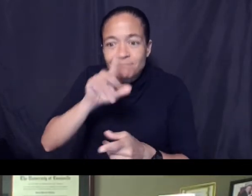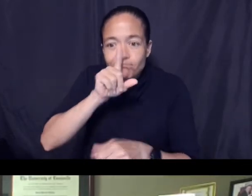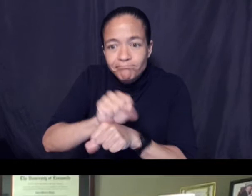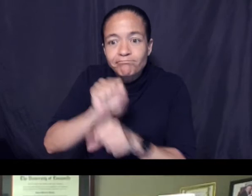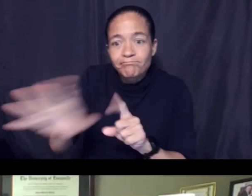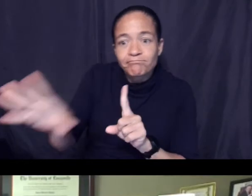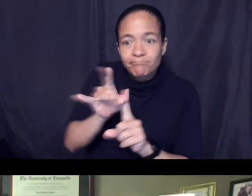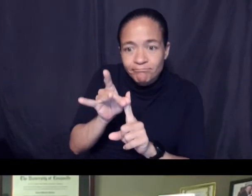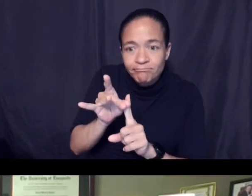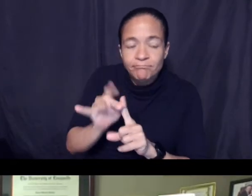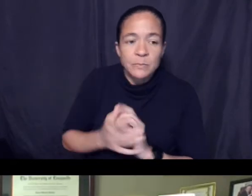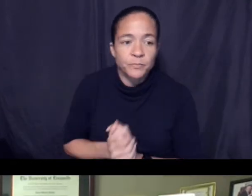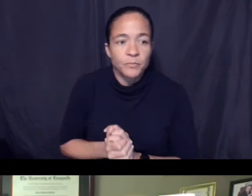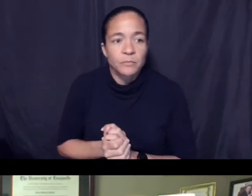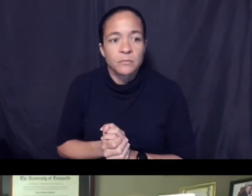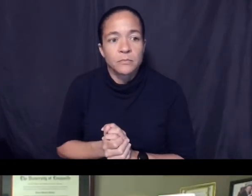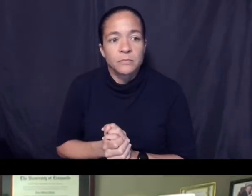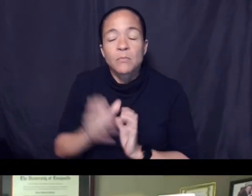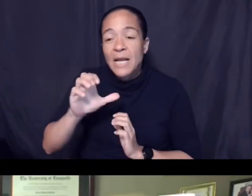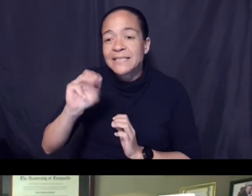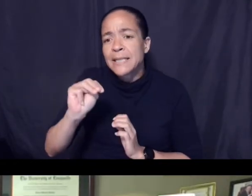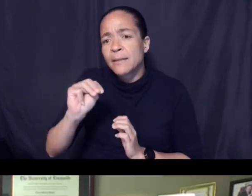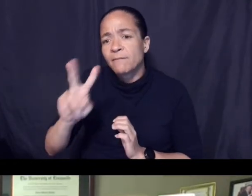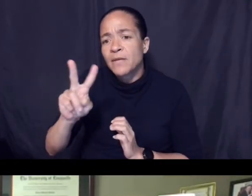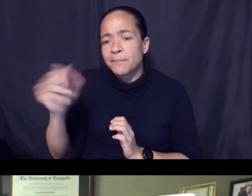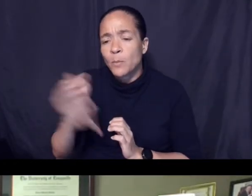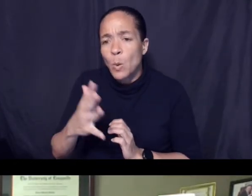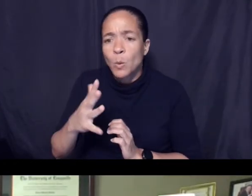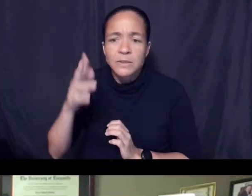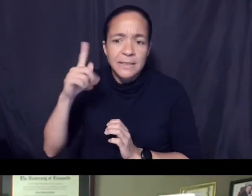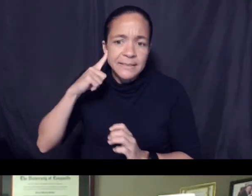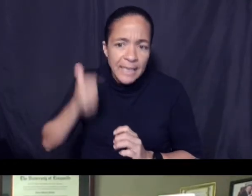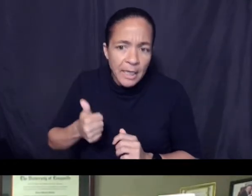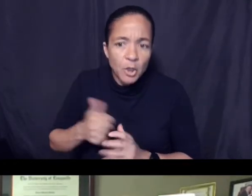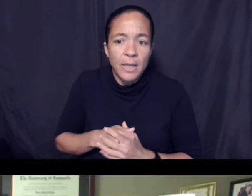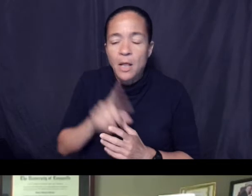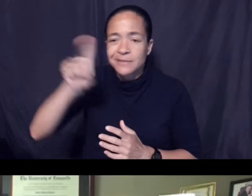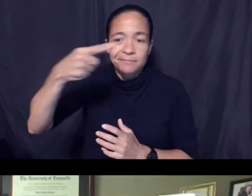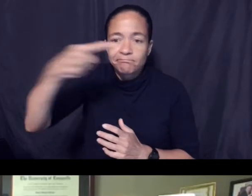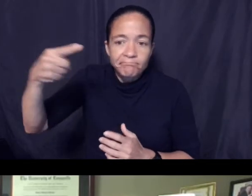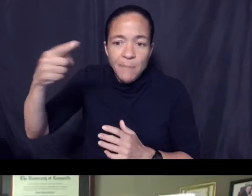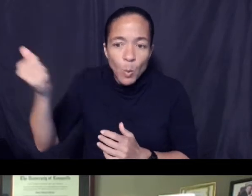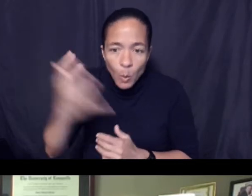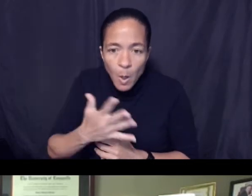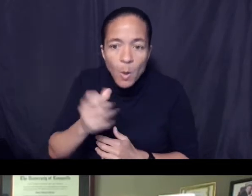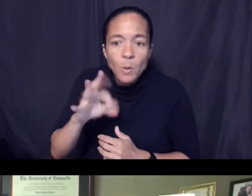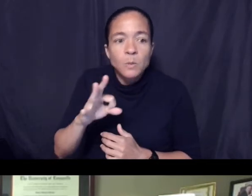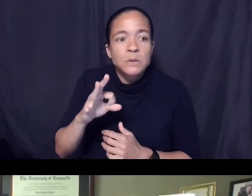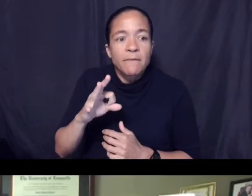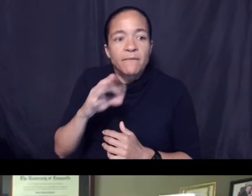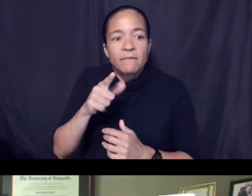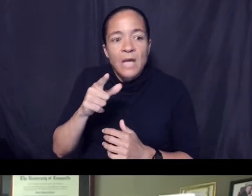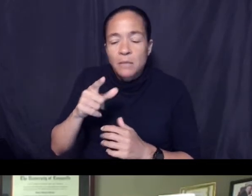CMV causes hearing loss. It's a leading cause of environmental, non-hereditary, or sensory neural hearing